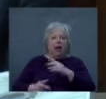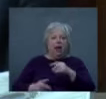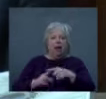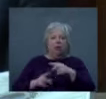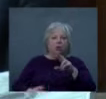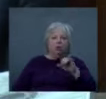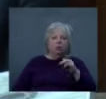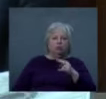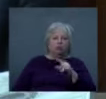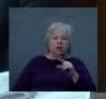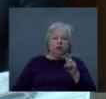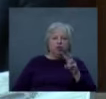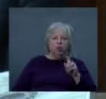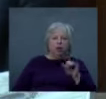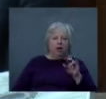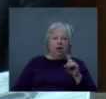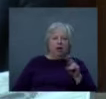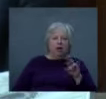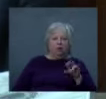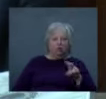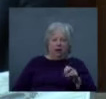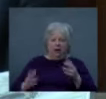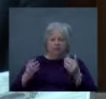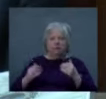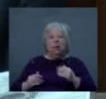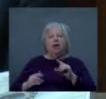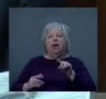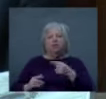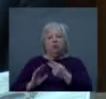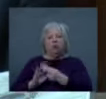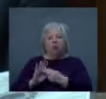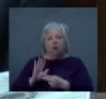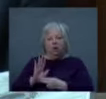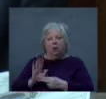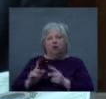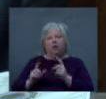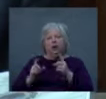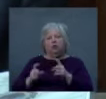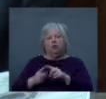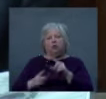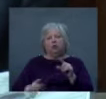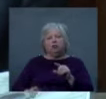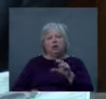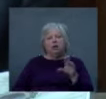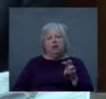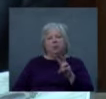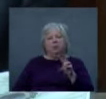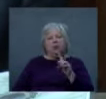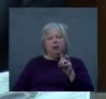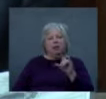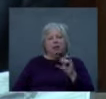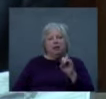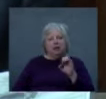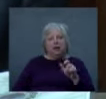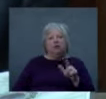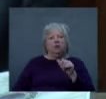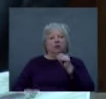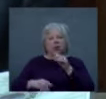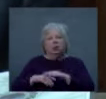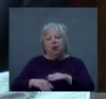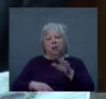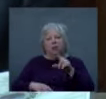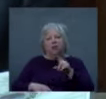it impractical and infeasible to bid, to authorize the city manager to issue a sole source purchase order to G&W Diesel in an amount not to exceed an annual budget